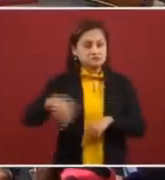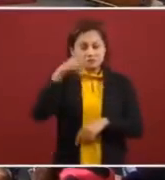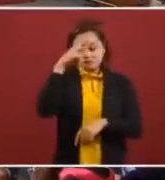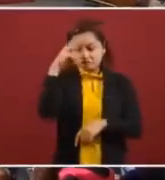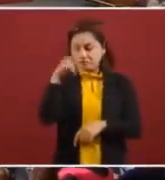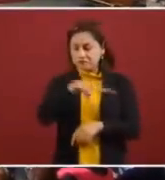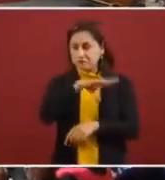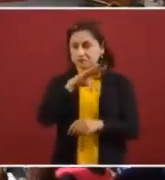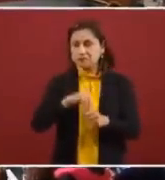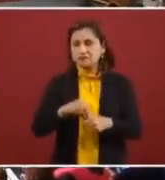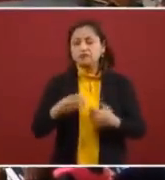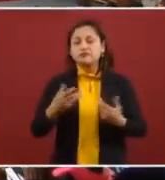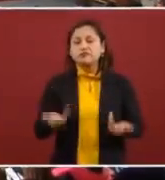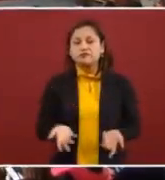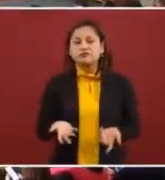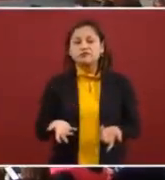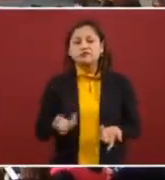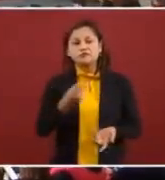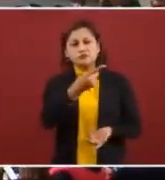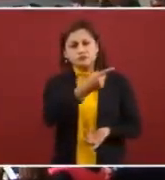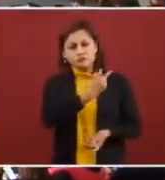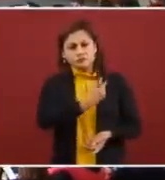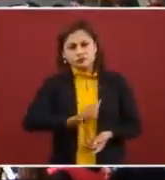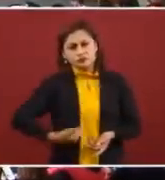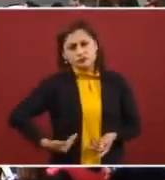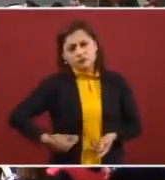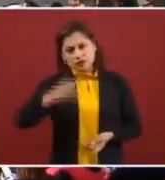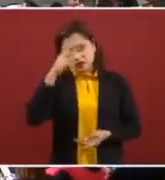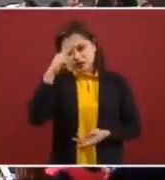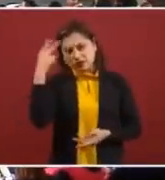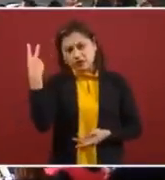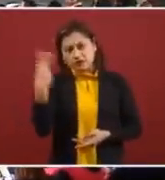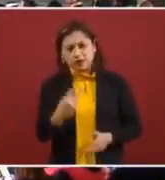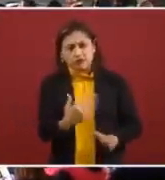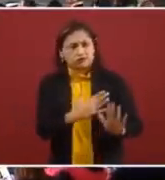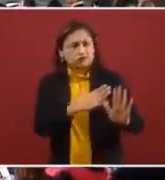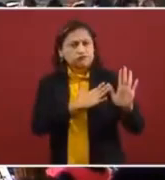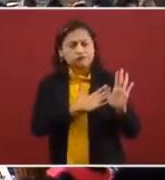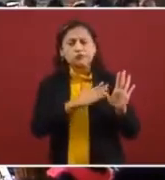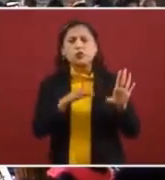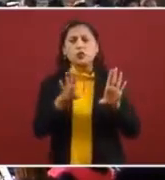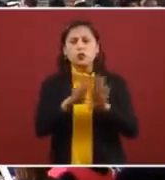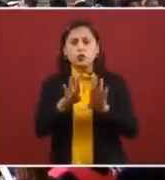What is the commitment of the president for the republic?